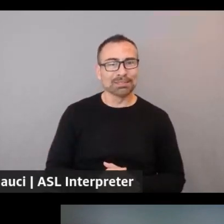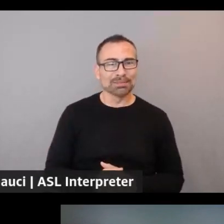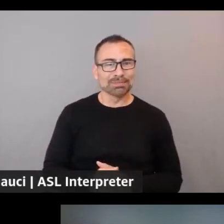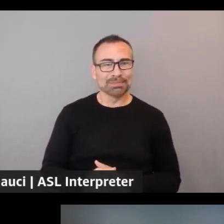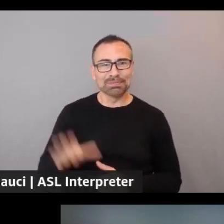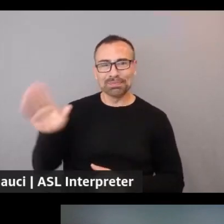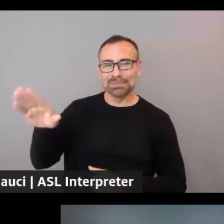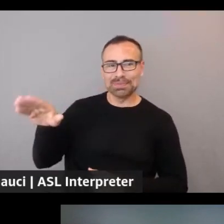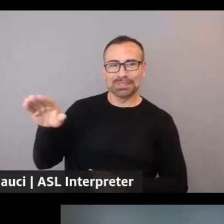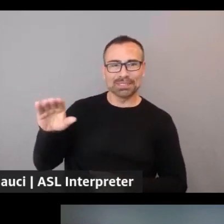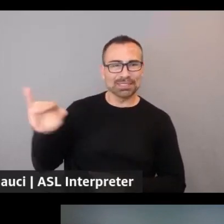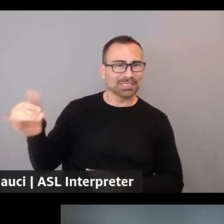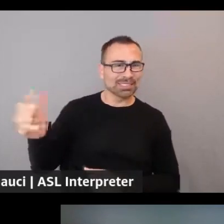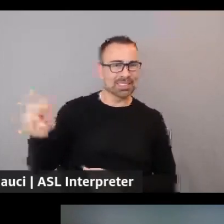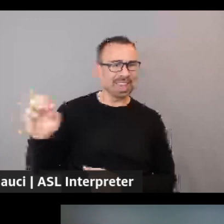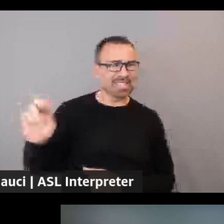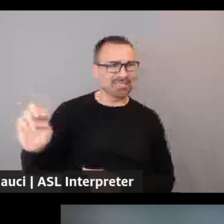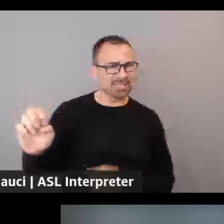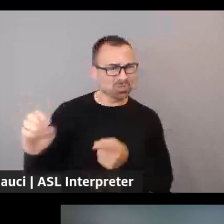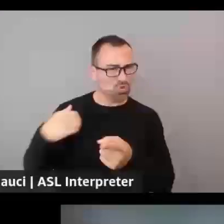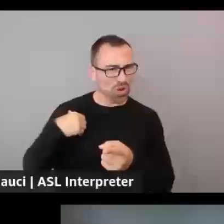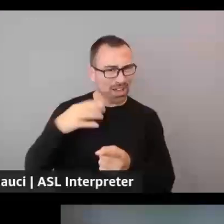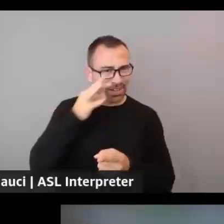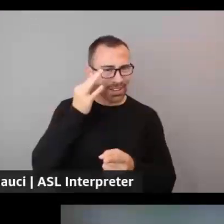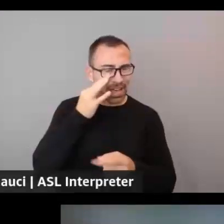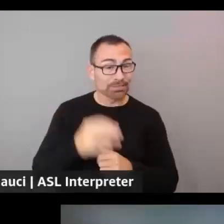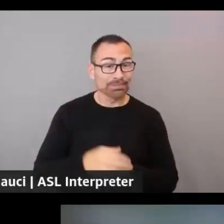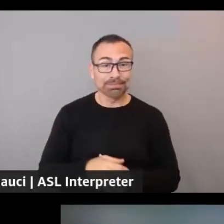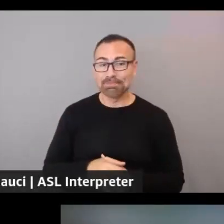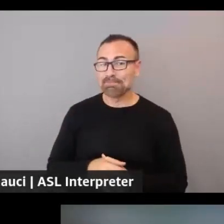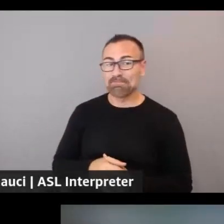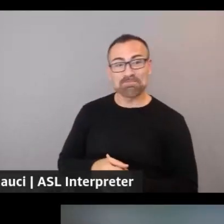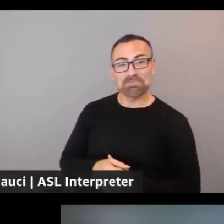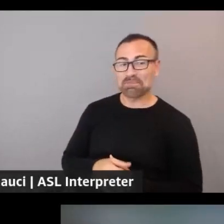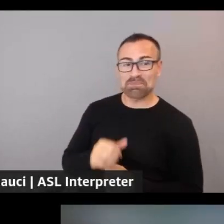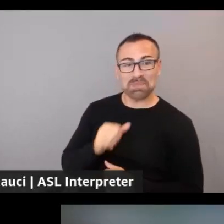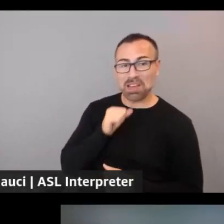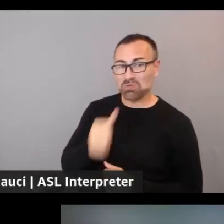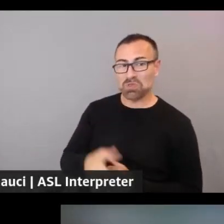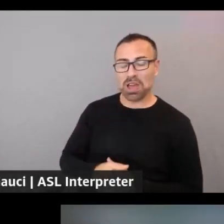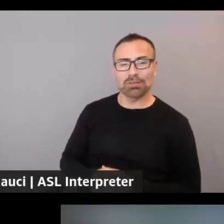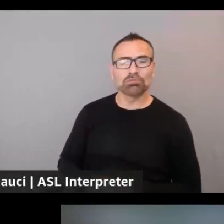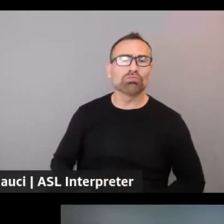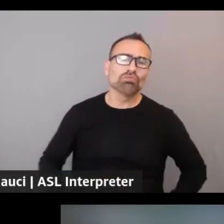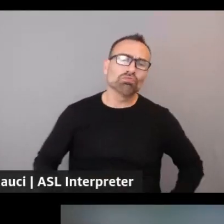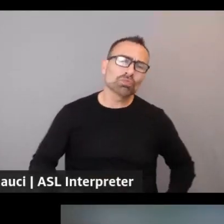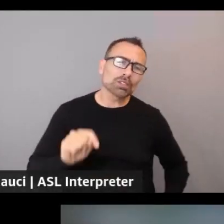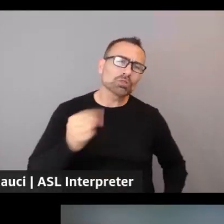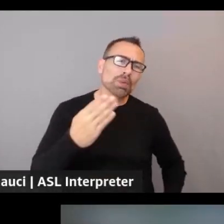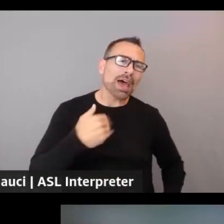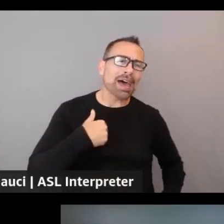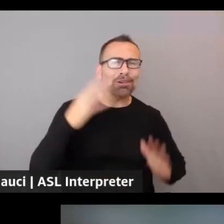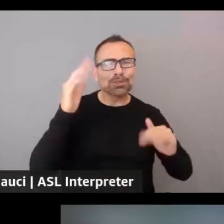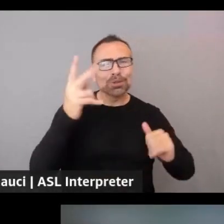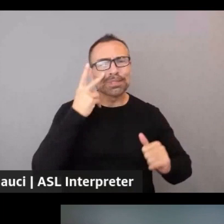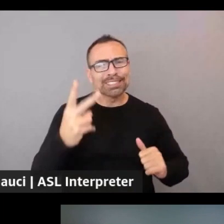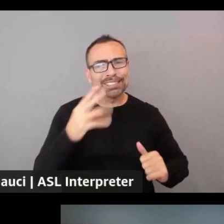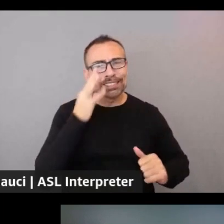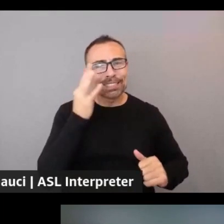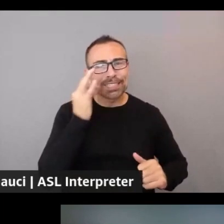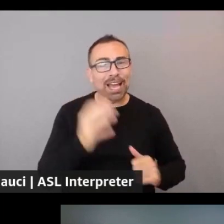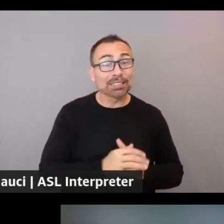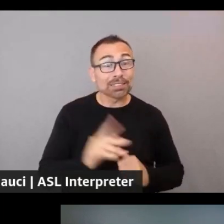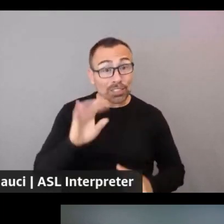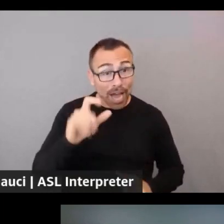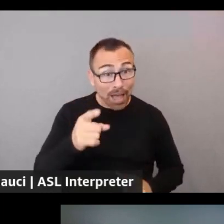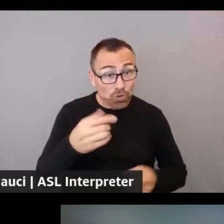not. All right, well, that's too bad. I was hoping for 2 cats. Kyle, cat, no cat? I have 2 dogs.